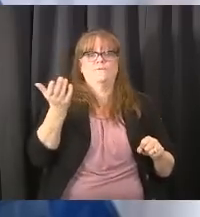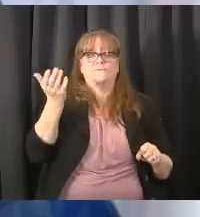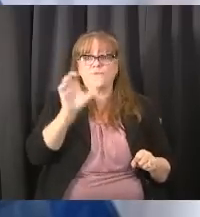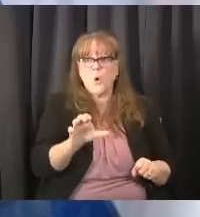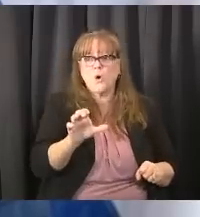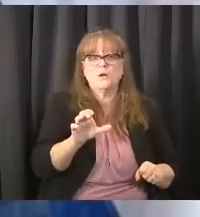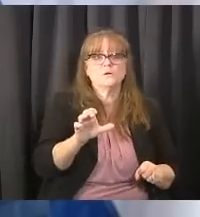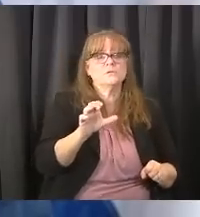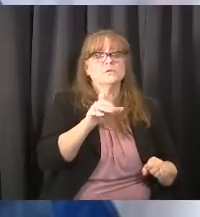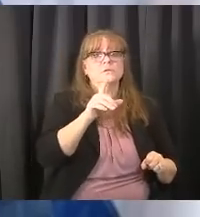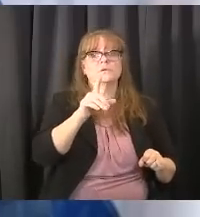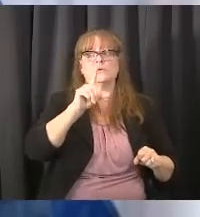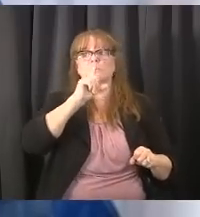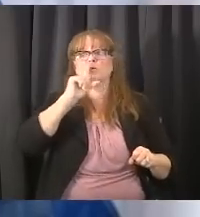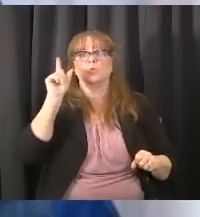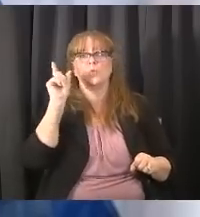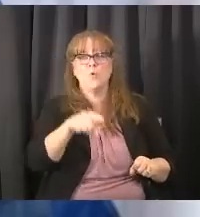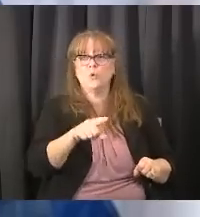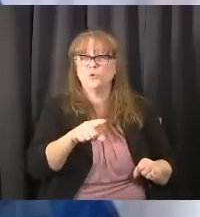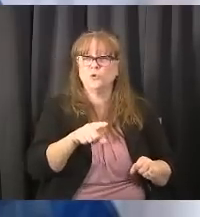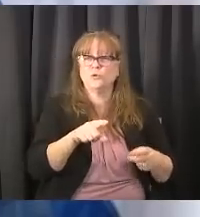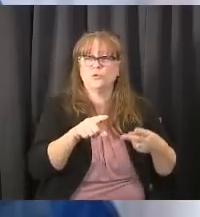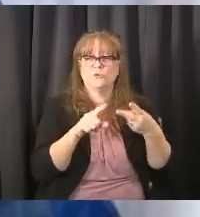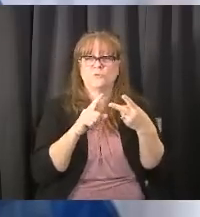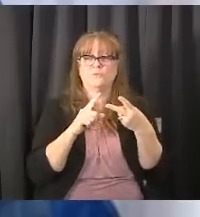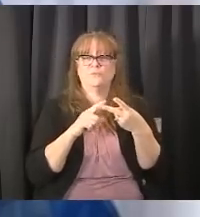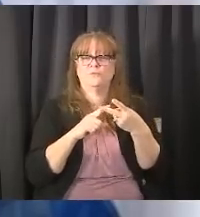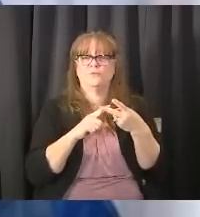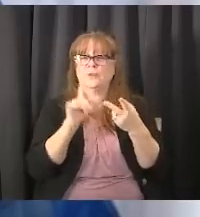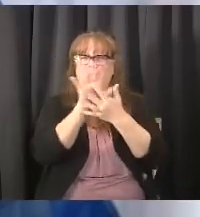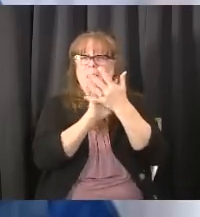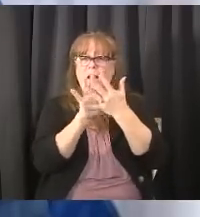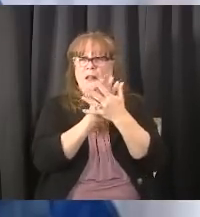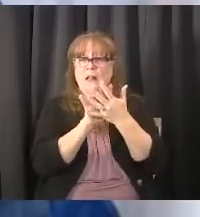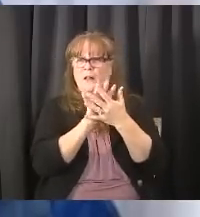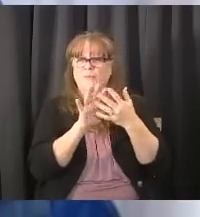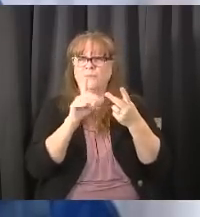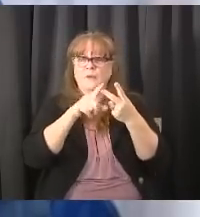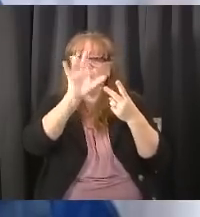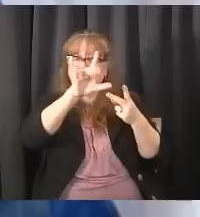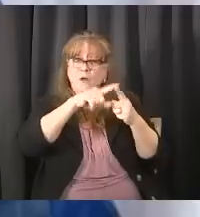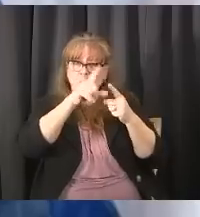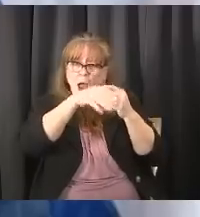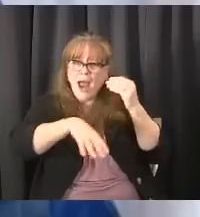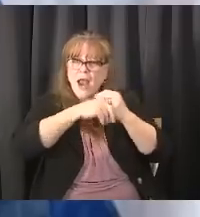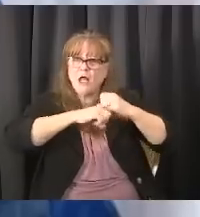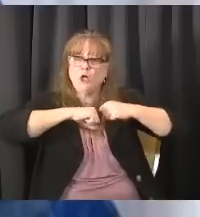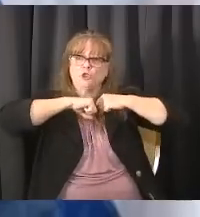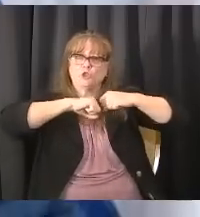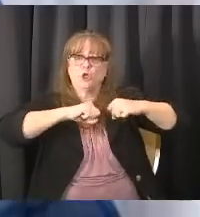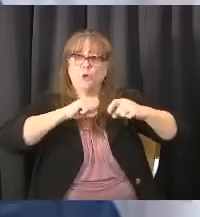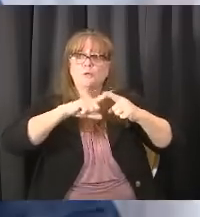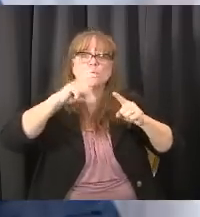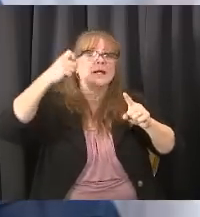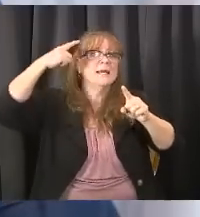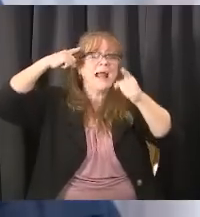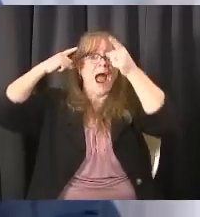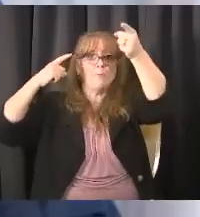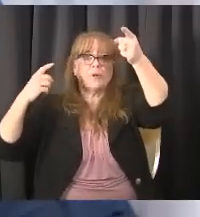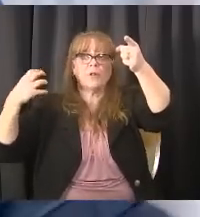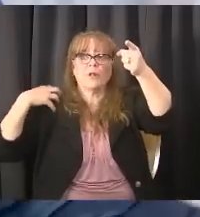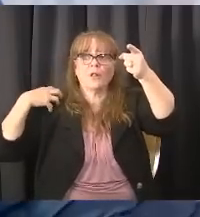any response or added security to the Capitol this weekend? And have you had any discussions about the National Guard being included in that? Thank